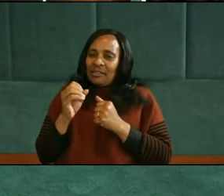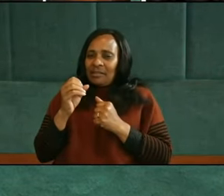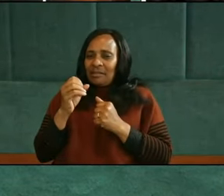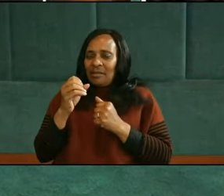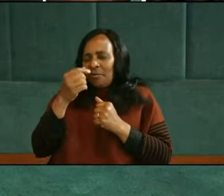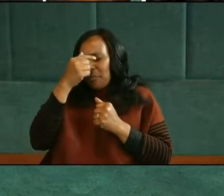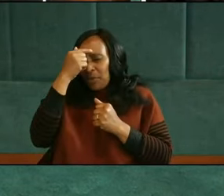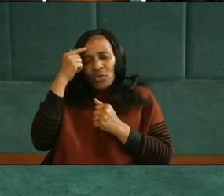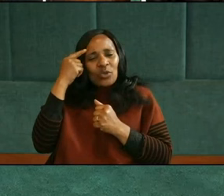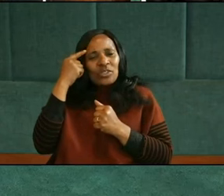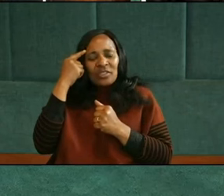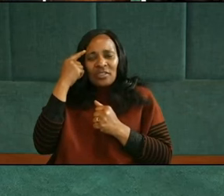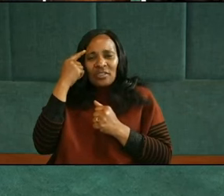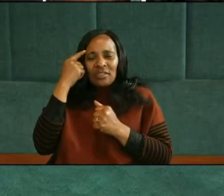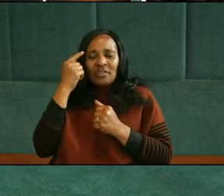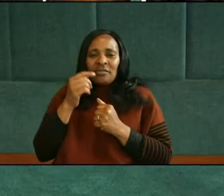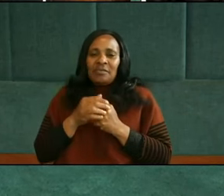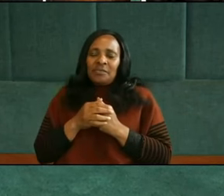Because